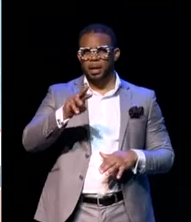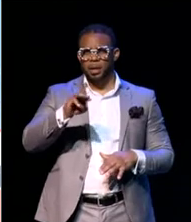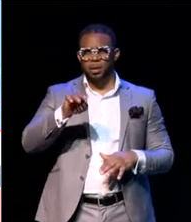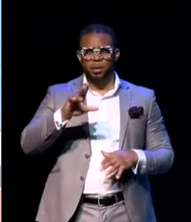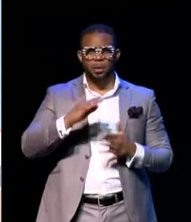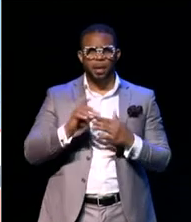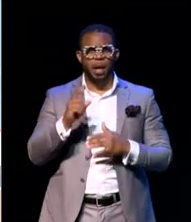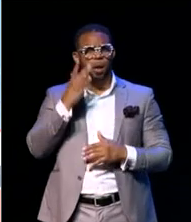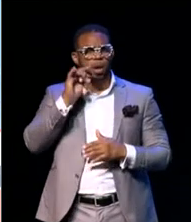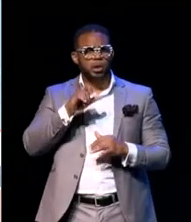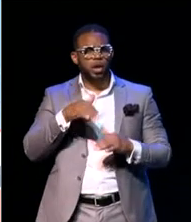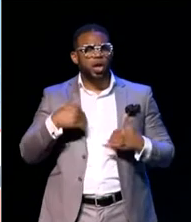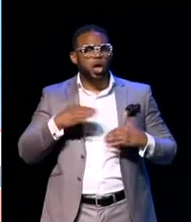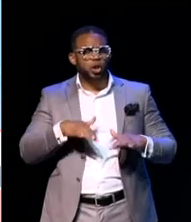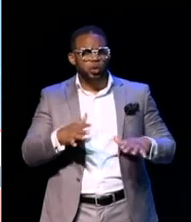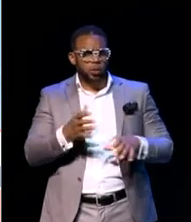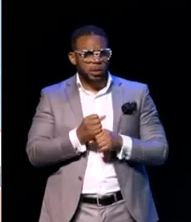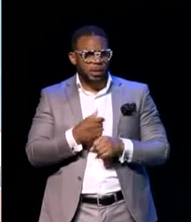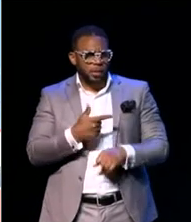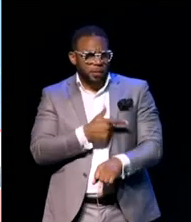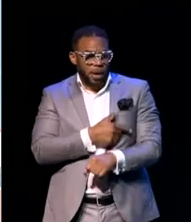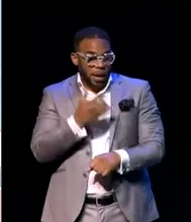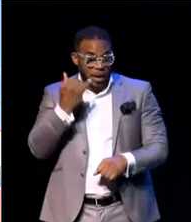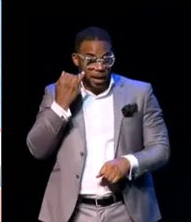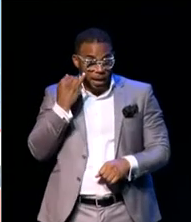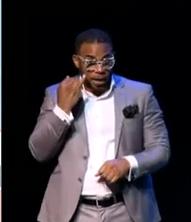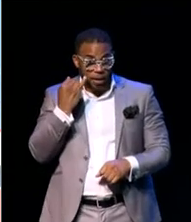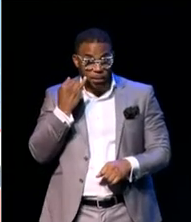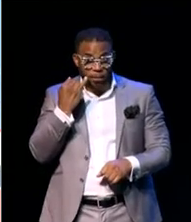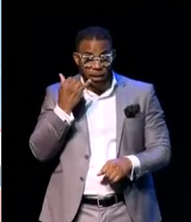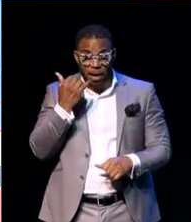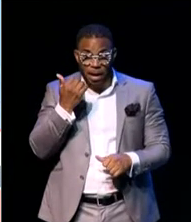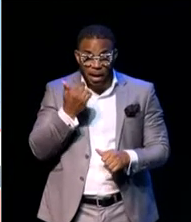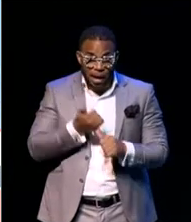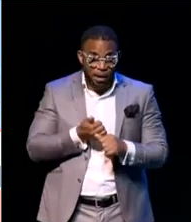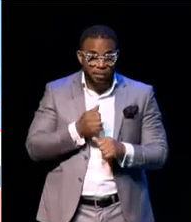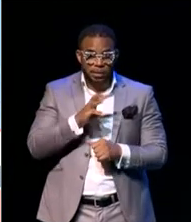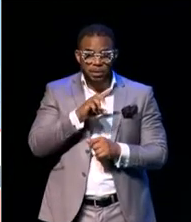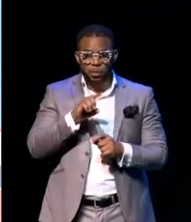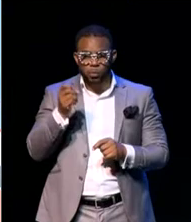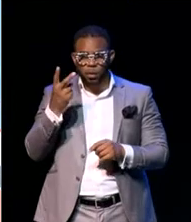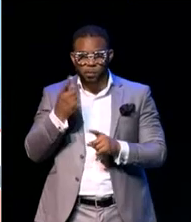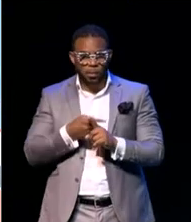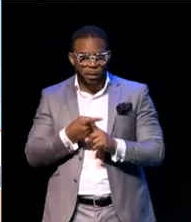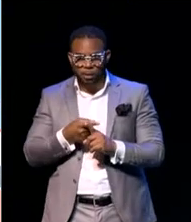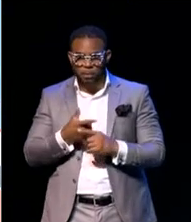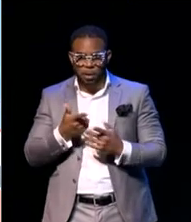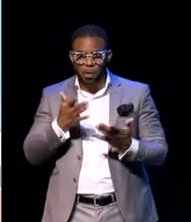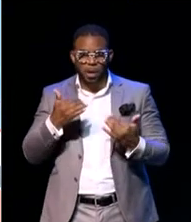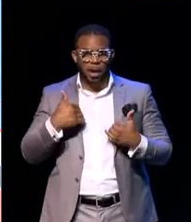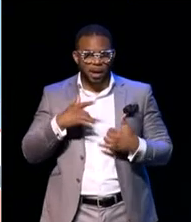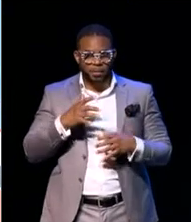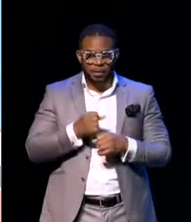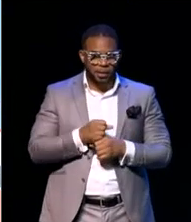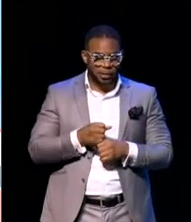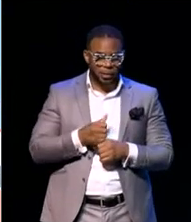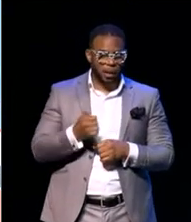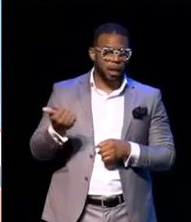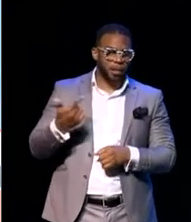asked, why should young children receive the vaccine if every 6 to 12 months, you know, they already have to